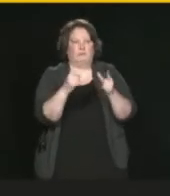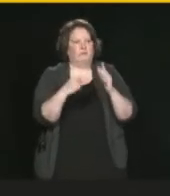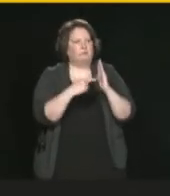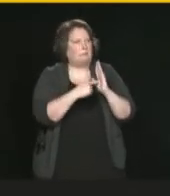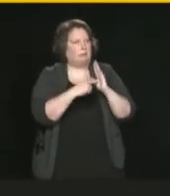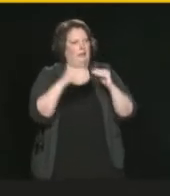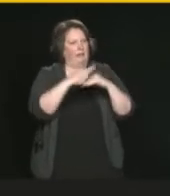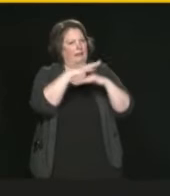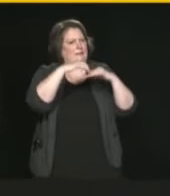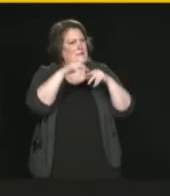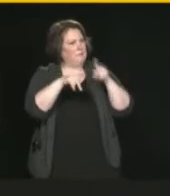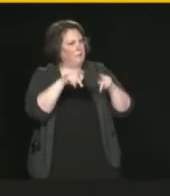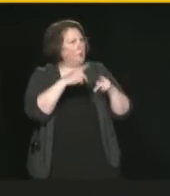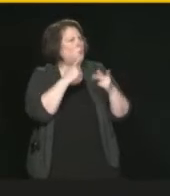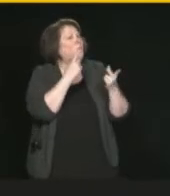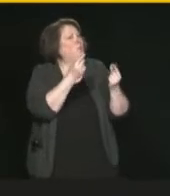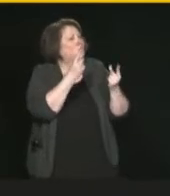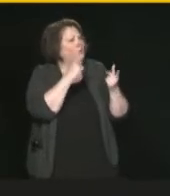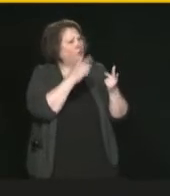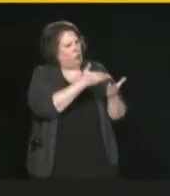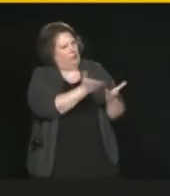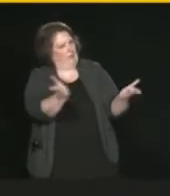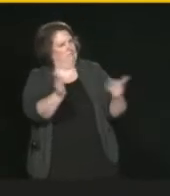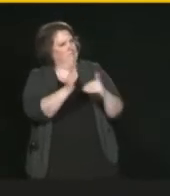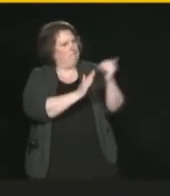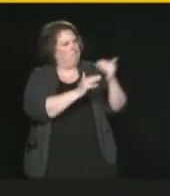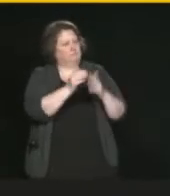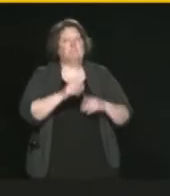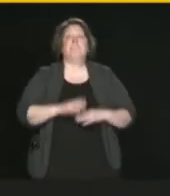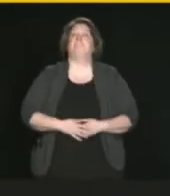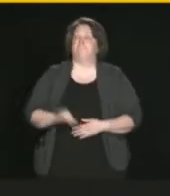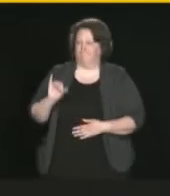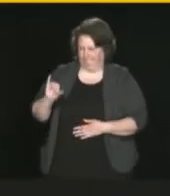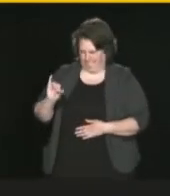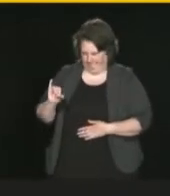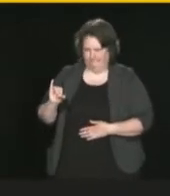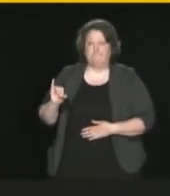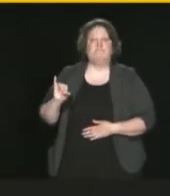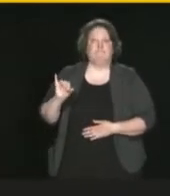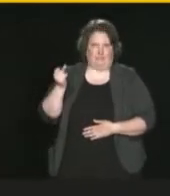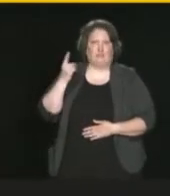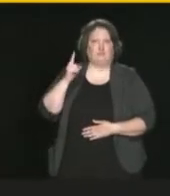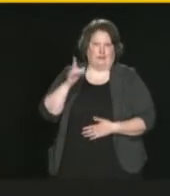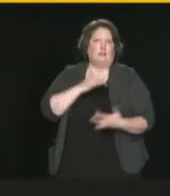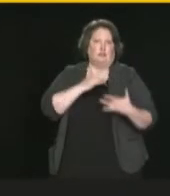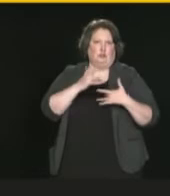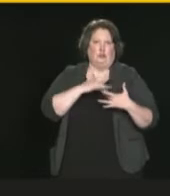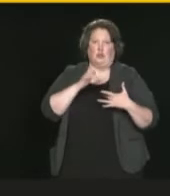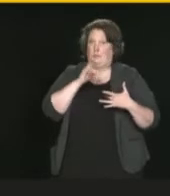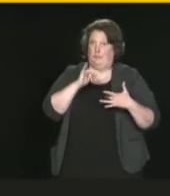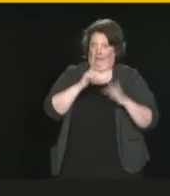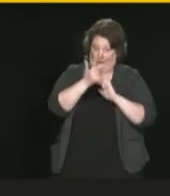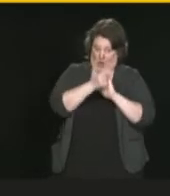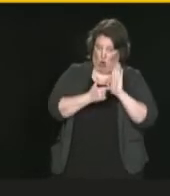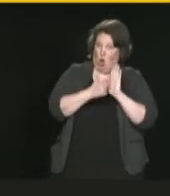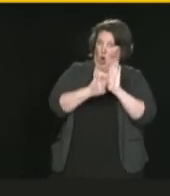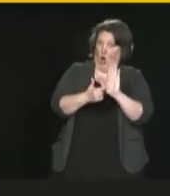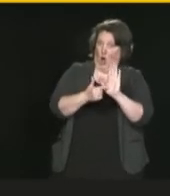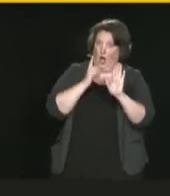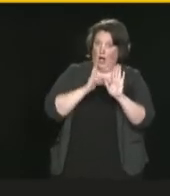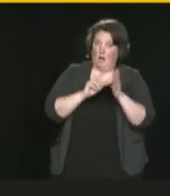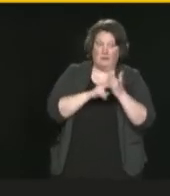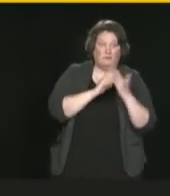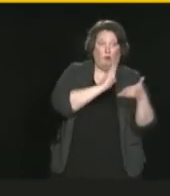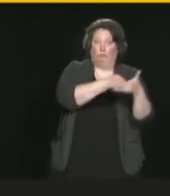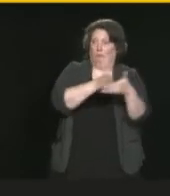criticism? Well, I understand that concern, but I can tell you that is absolutely not the intent of this bill. With this bill,